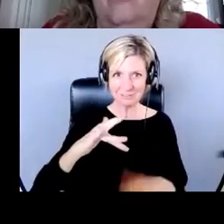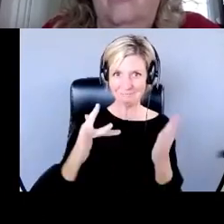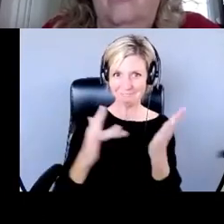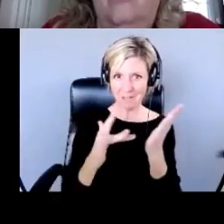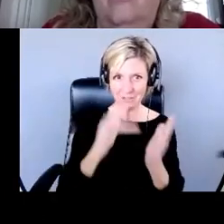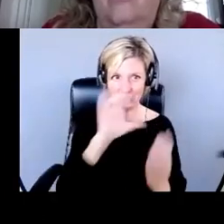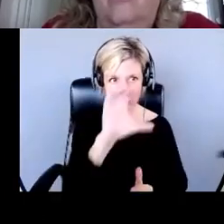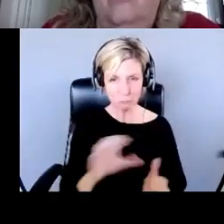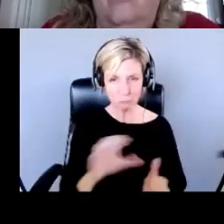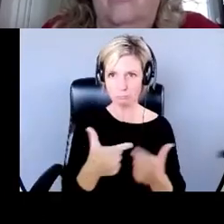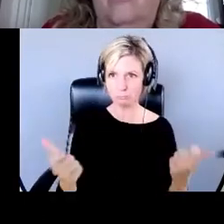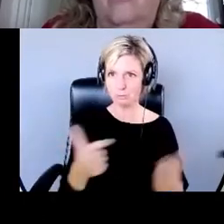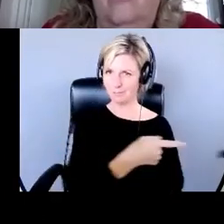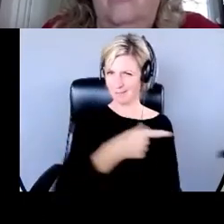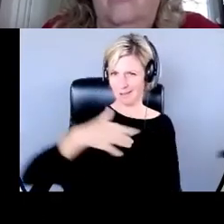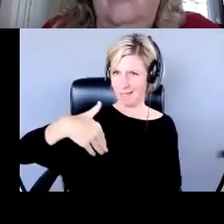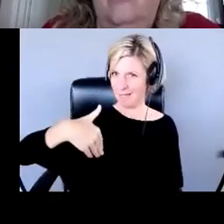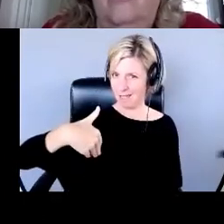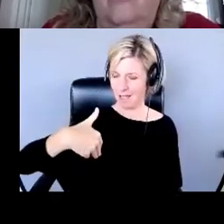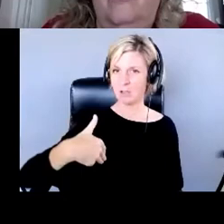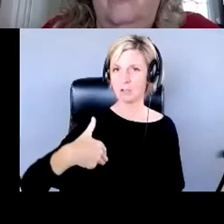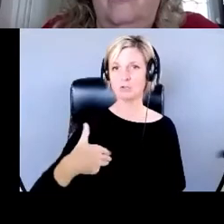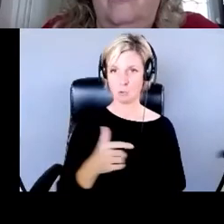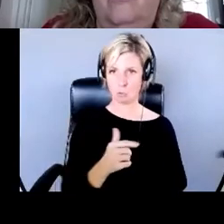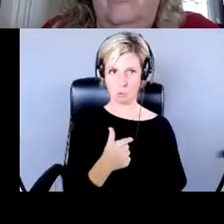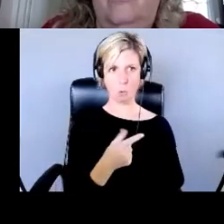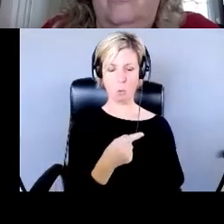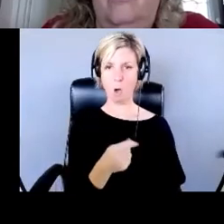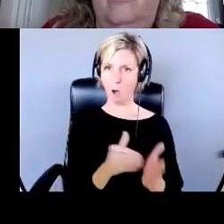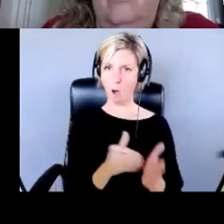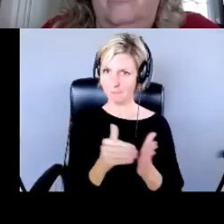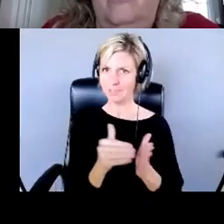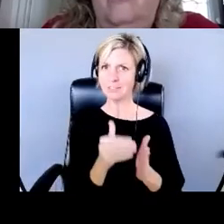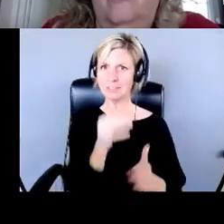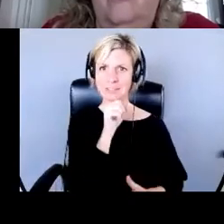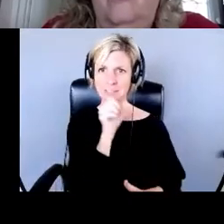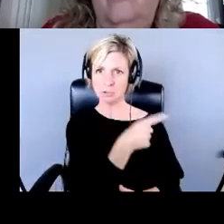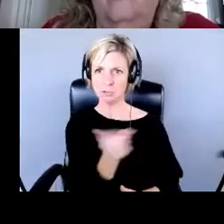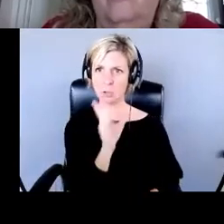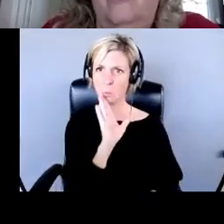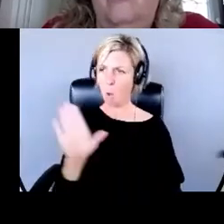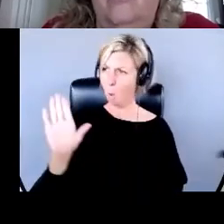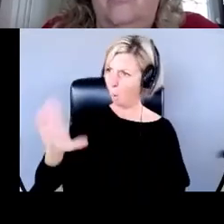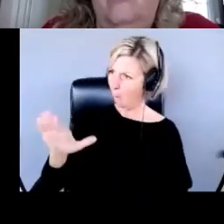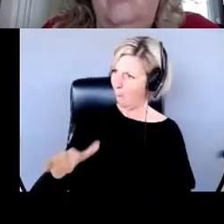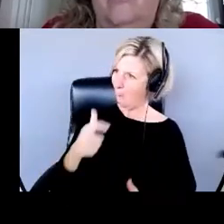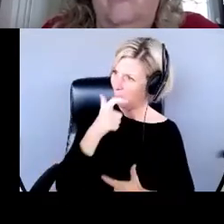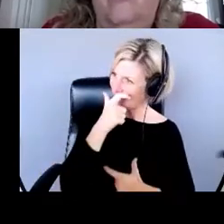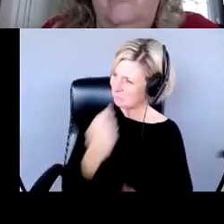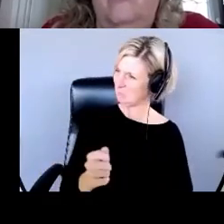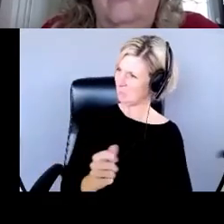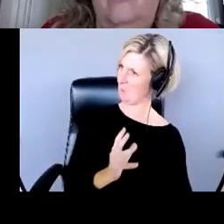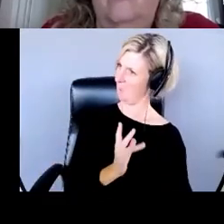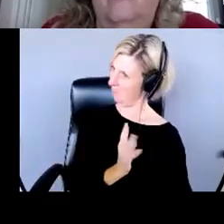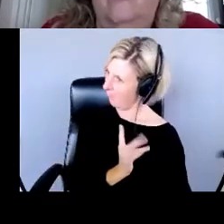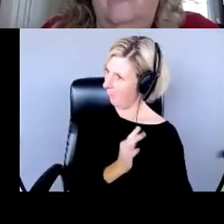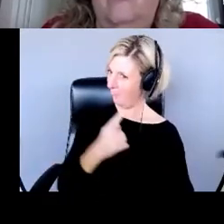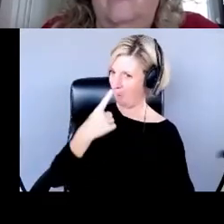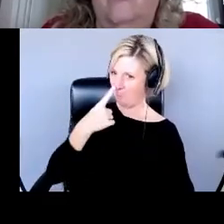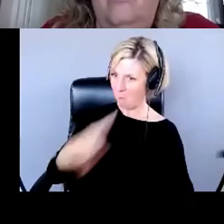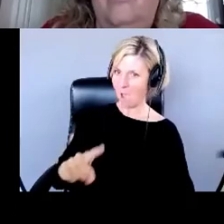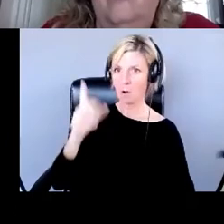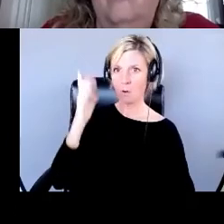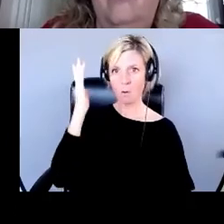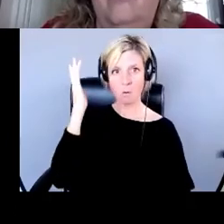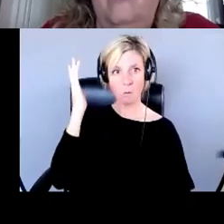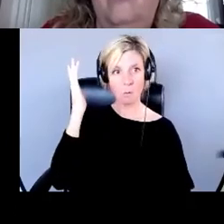say, you know, commenting like, that was really interesting. You know, like I want to do this again because somebody's finally just